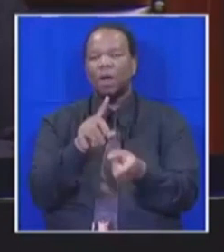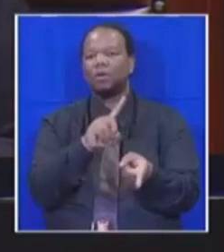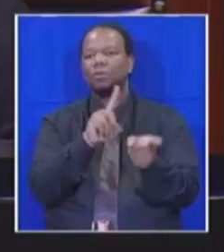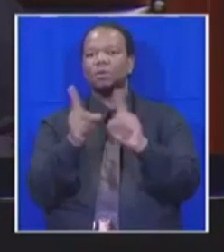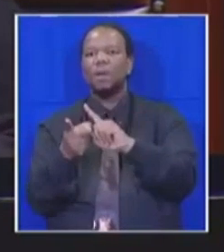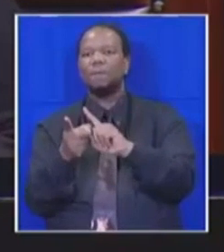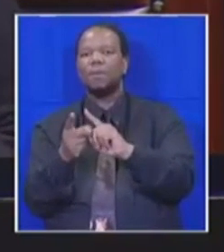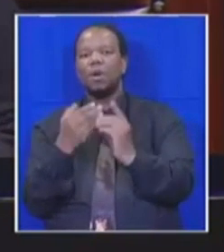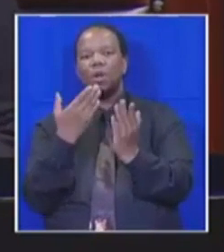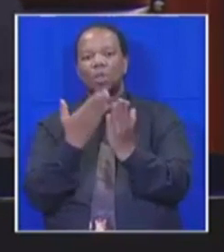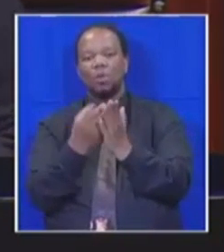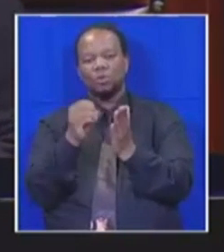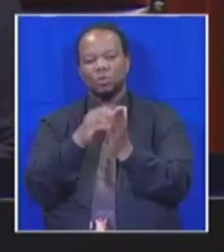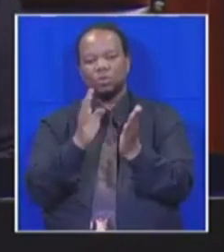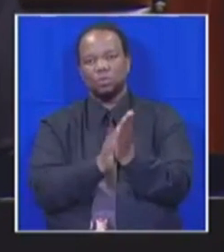motion. Thank you.